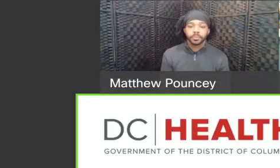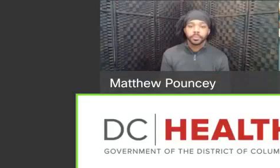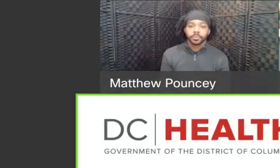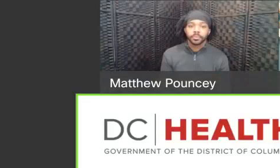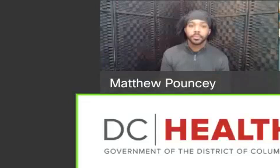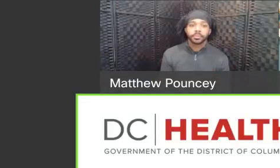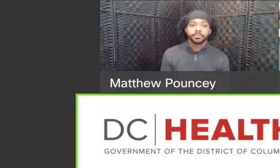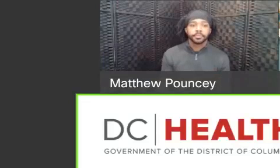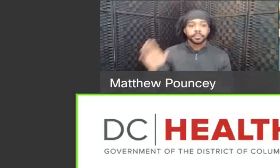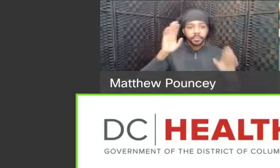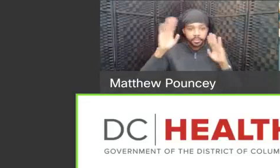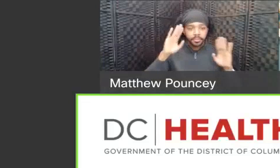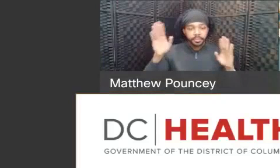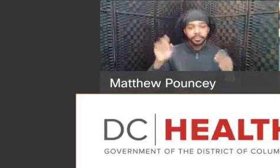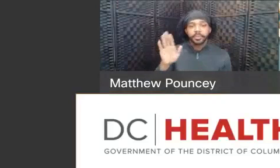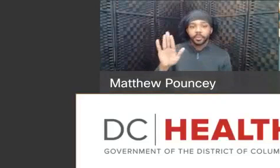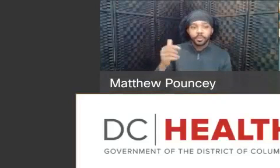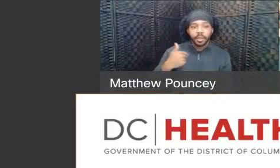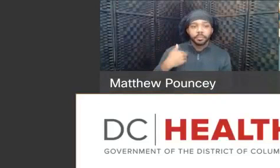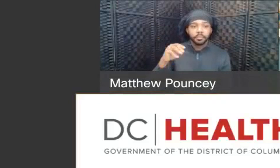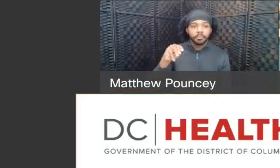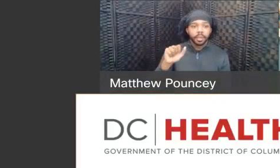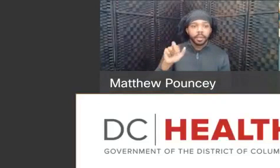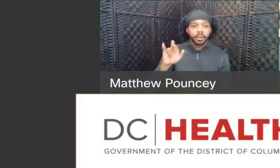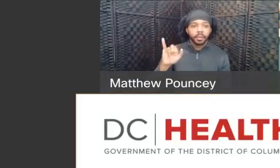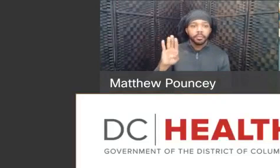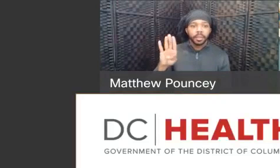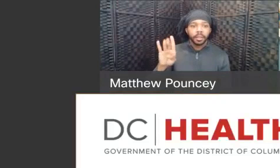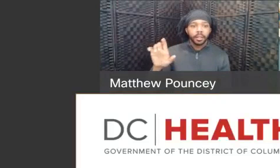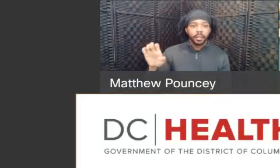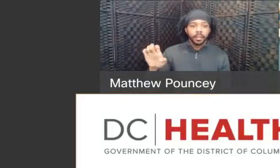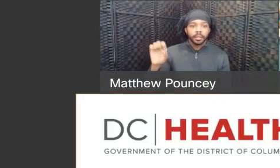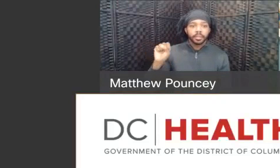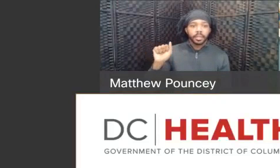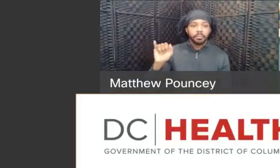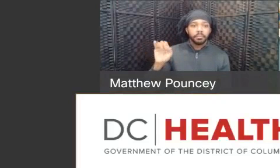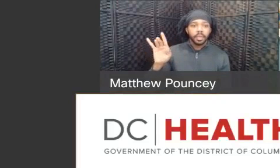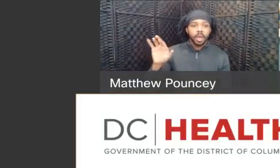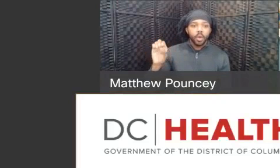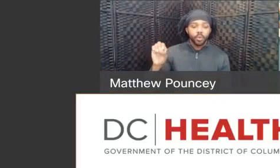Good afternoon. My name is Maribel Sabio. Today I am presenting